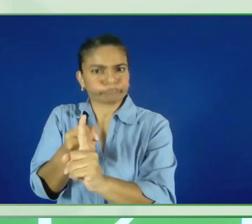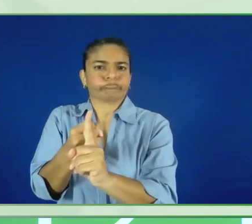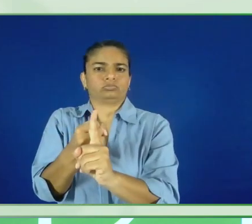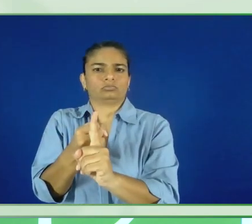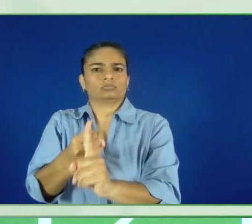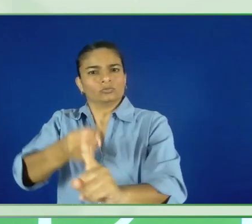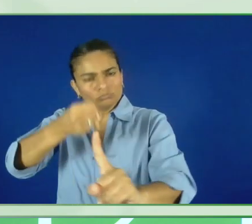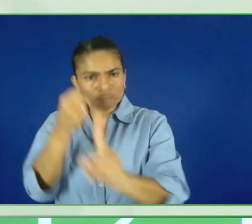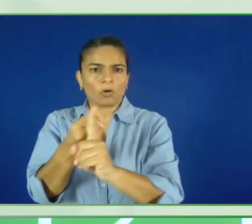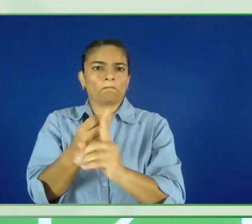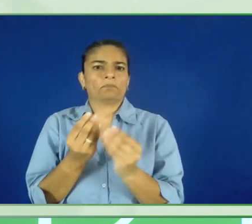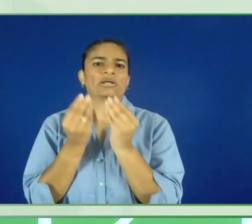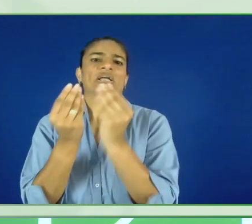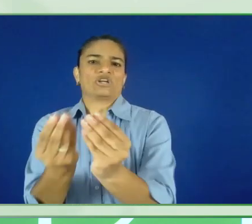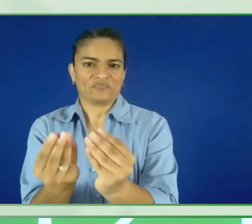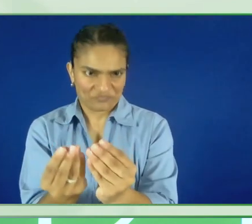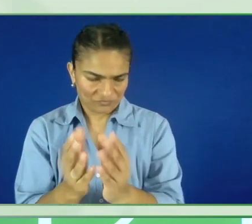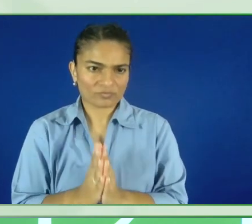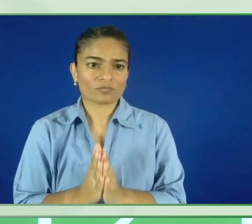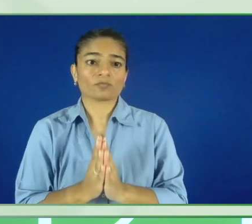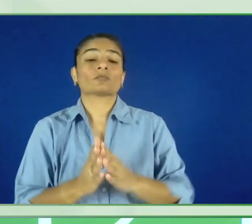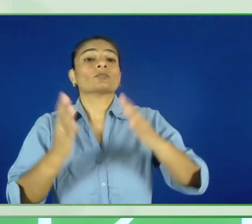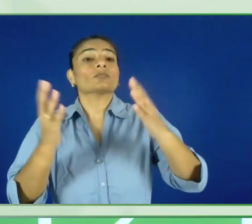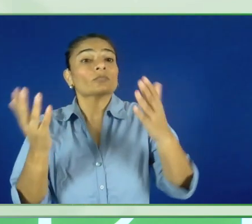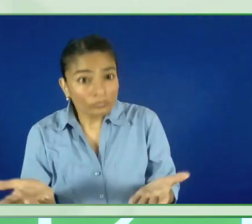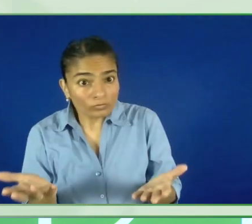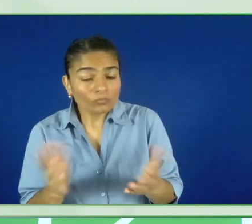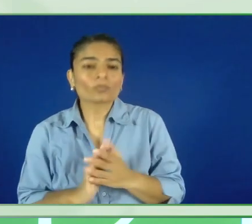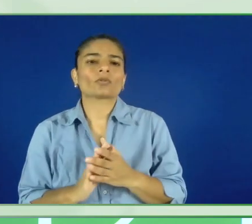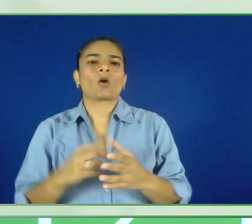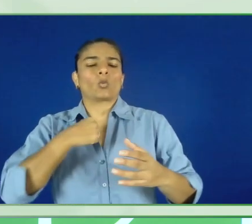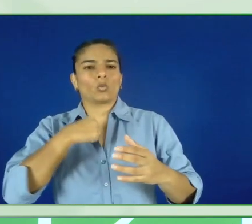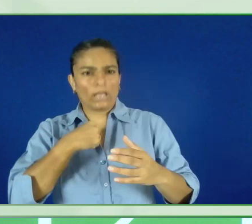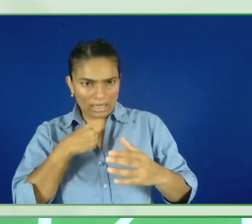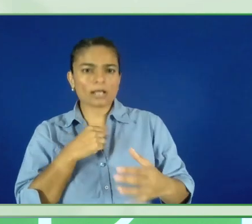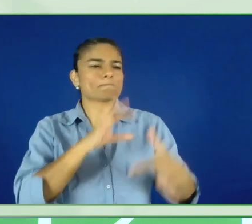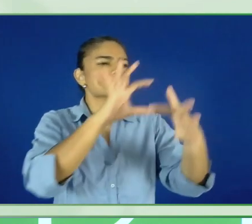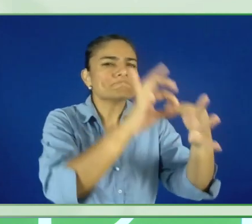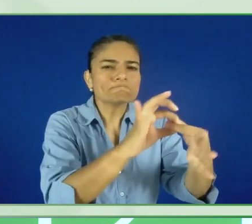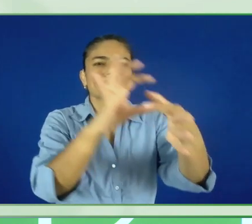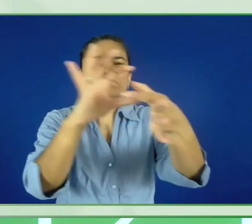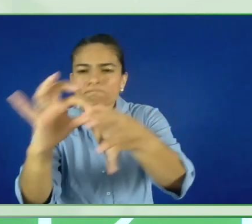Therefore, we connected with all kind of best